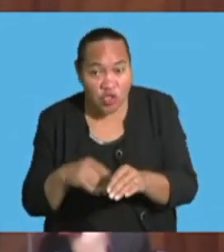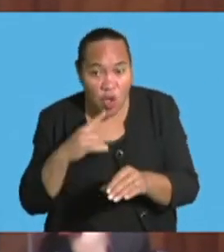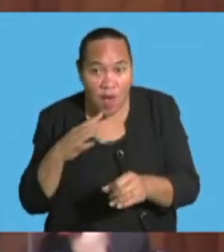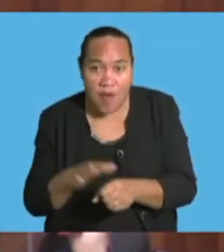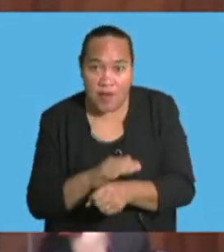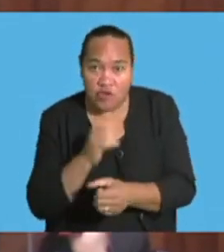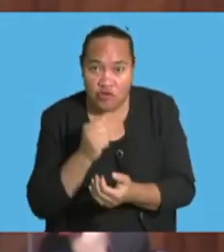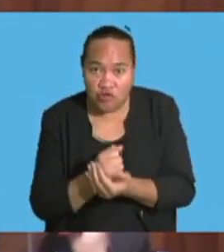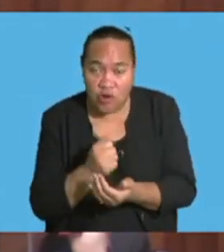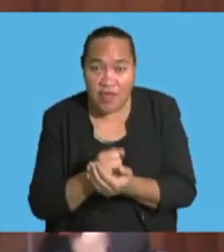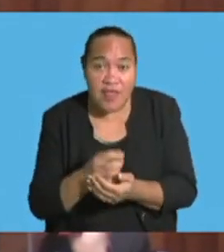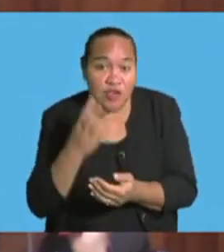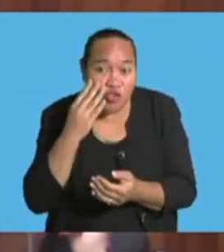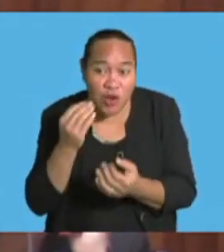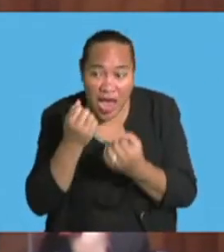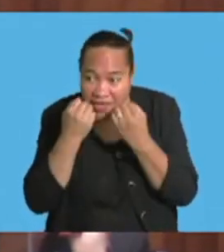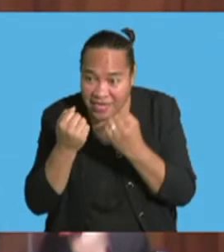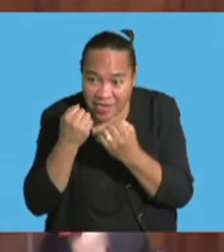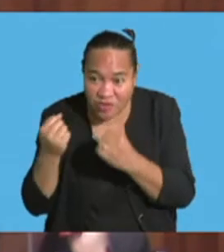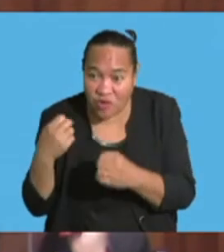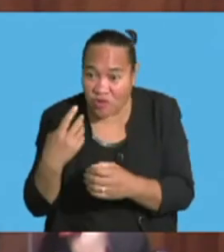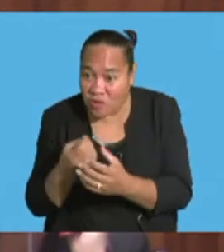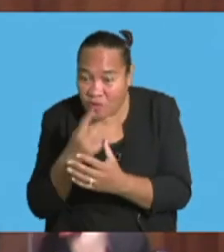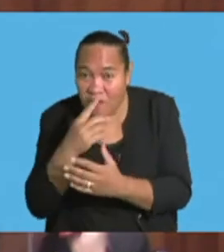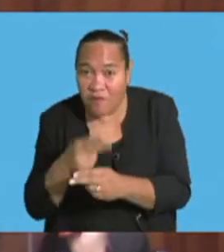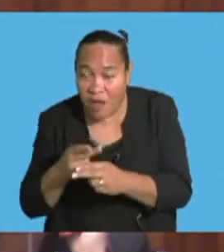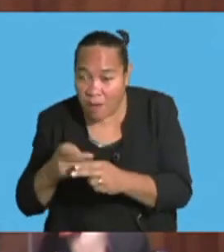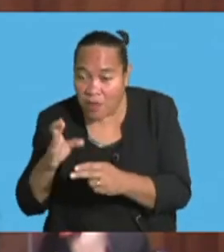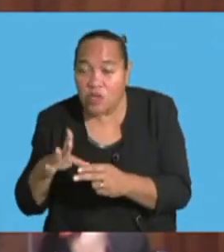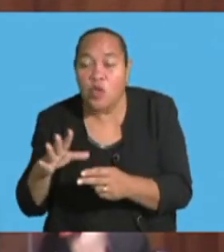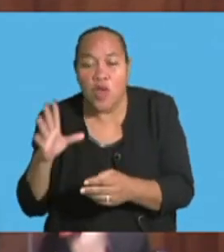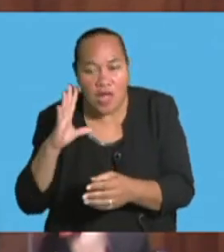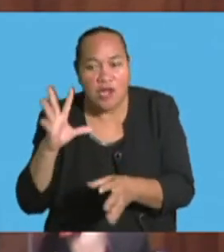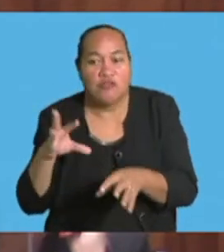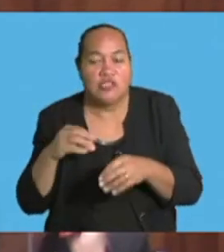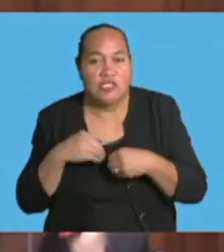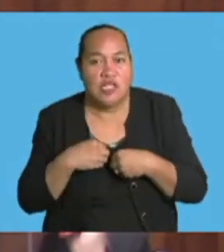that sugarcane growers will receive a guaranteed price